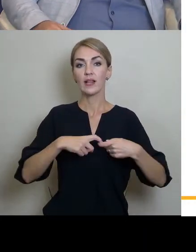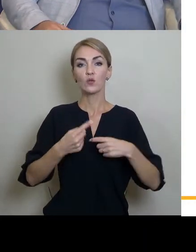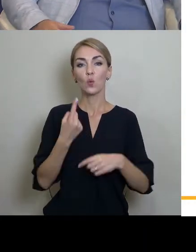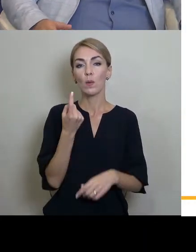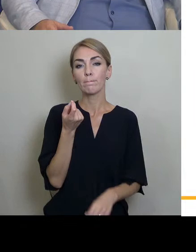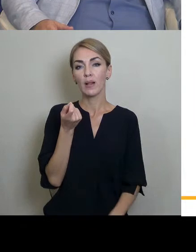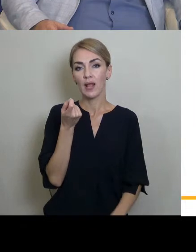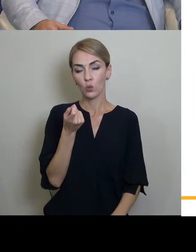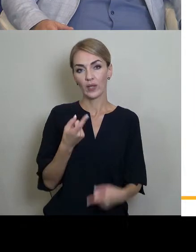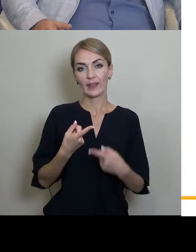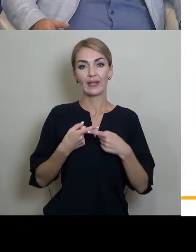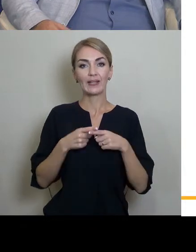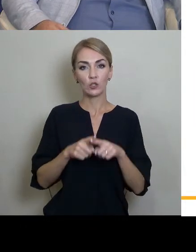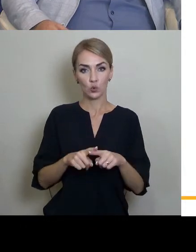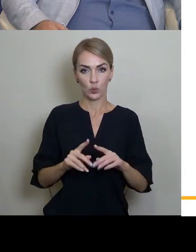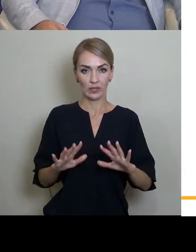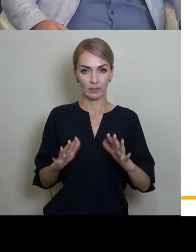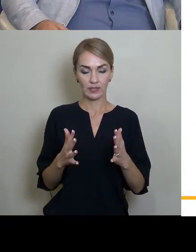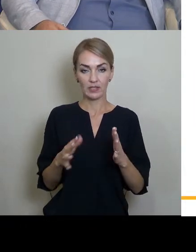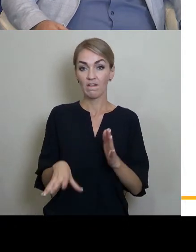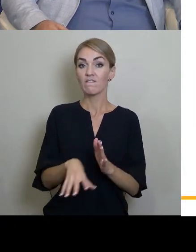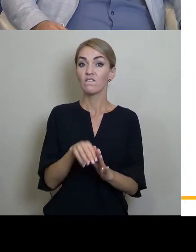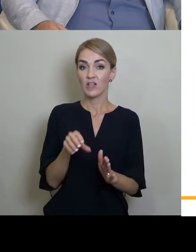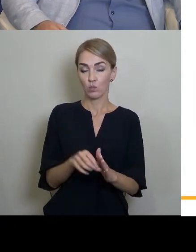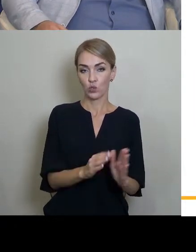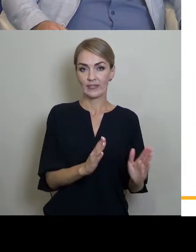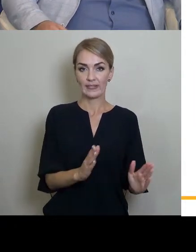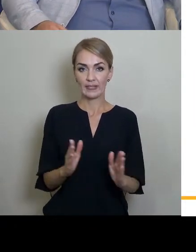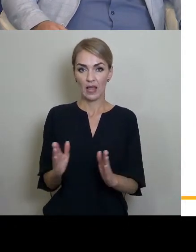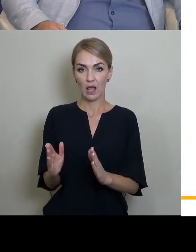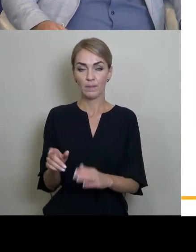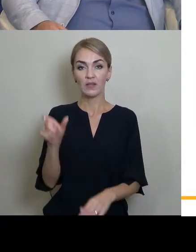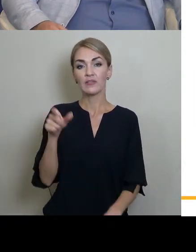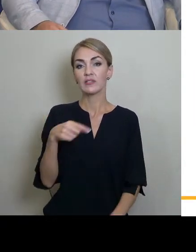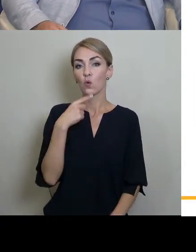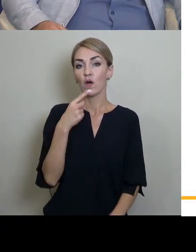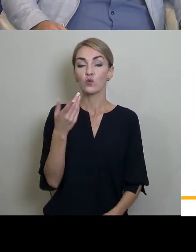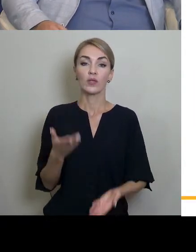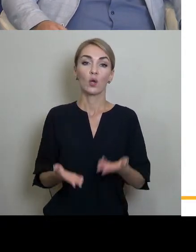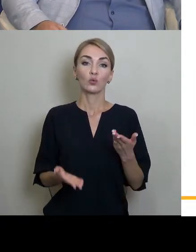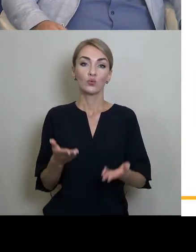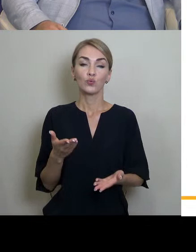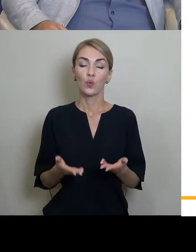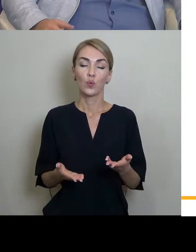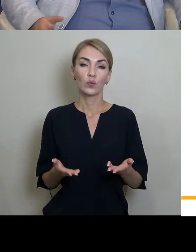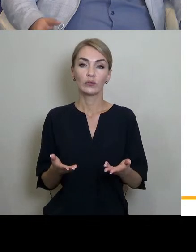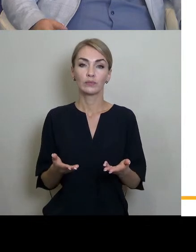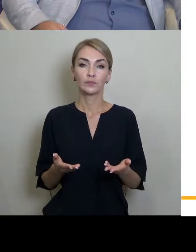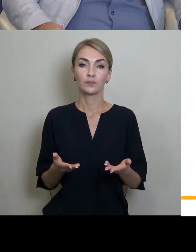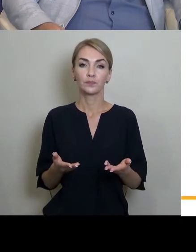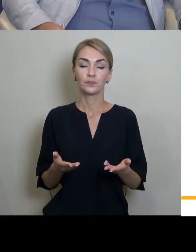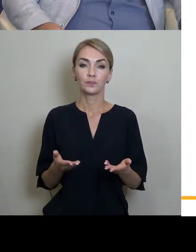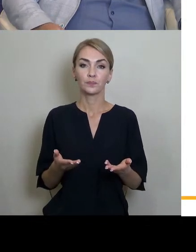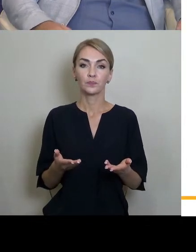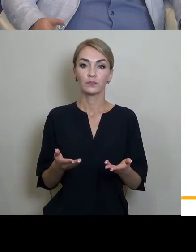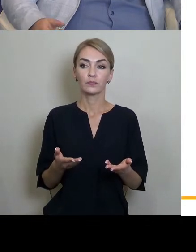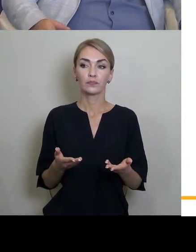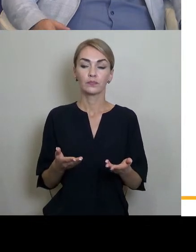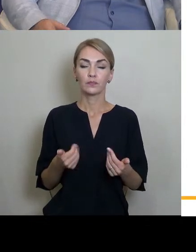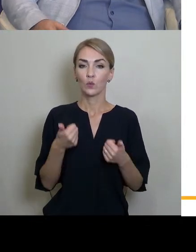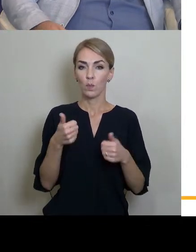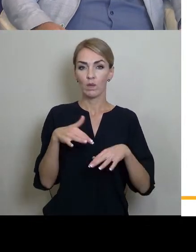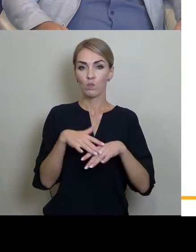of development, depends on one technical scene, small scene, that's electoral system. He said